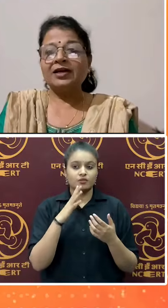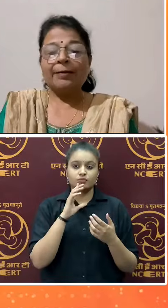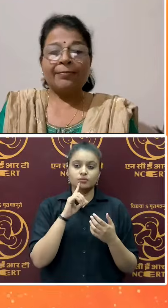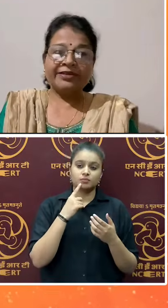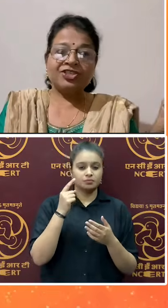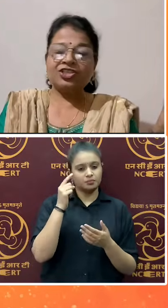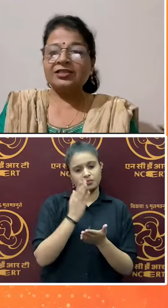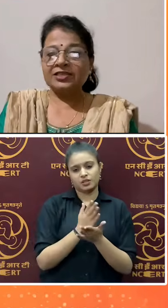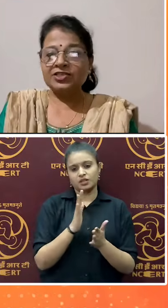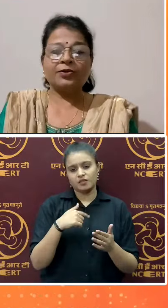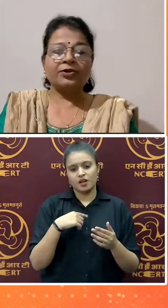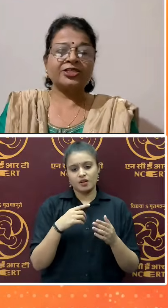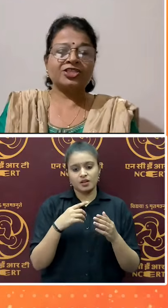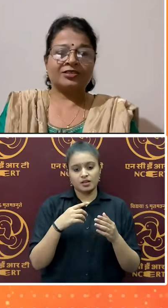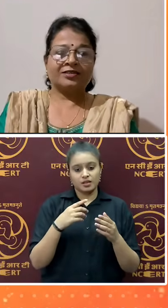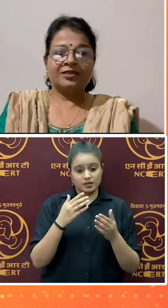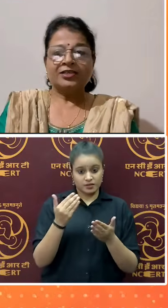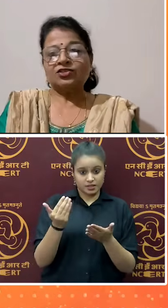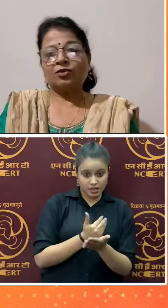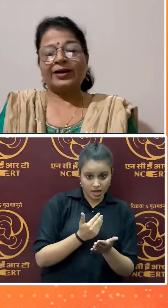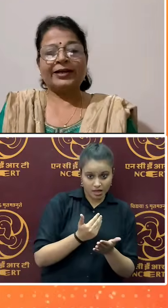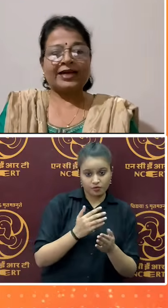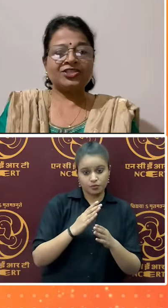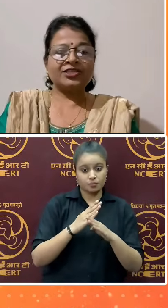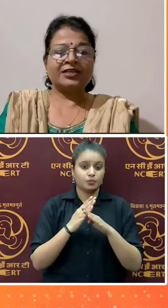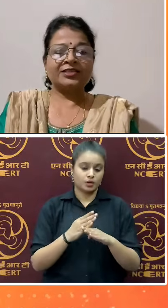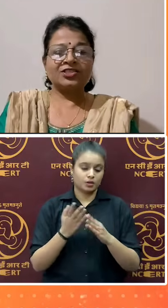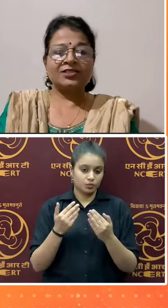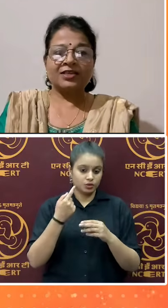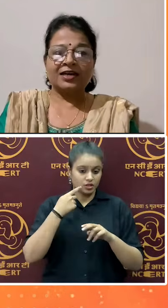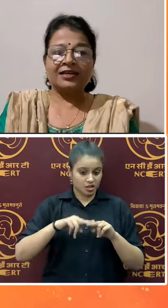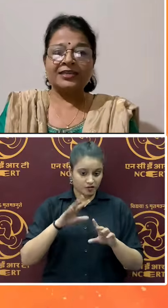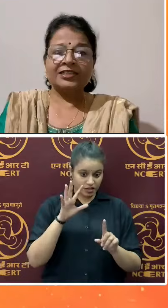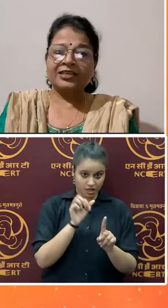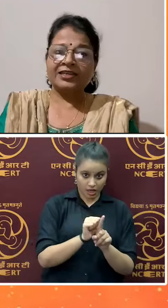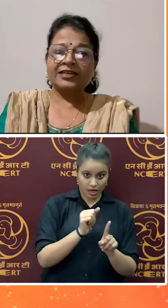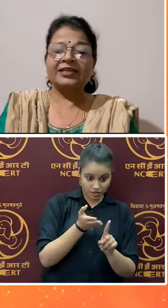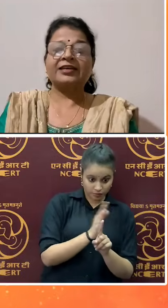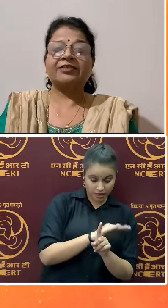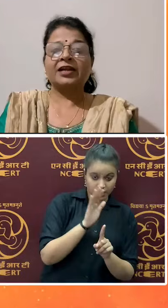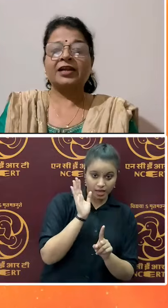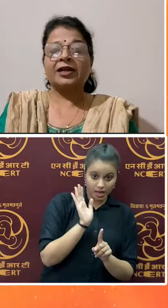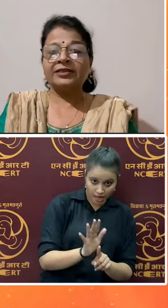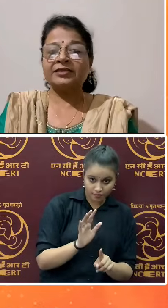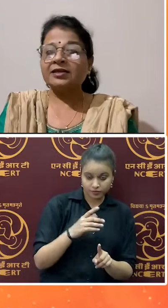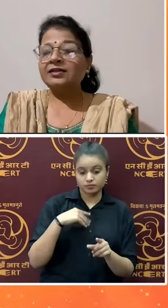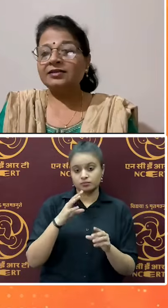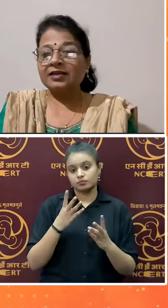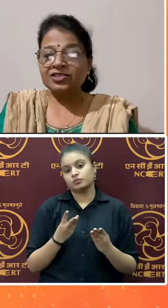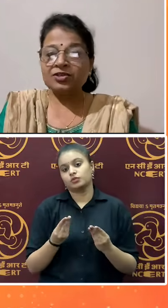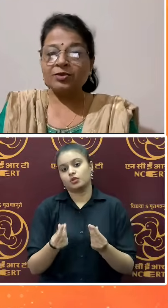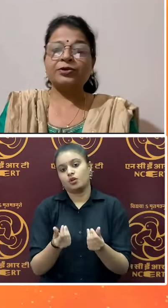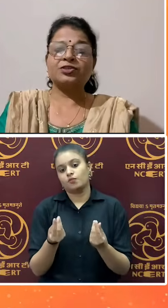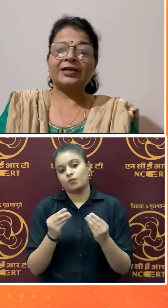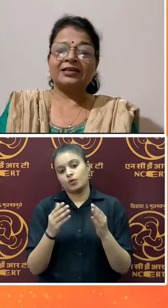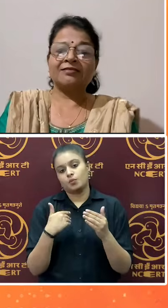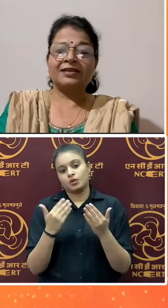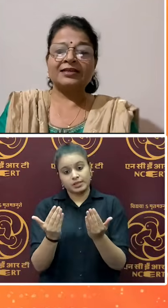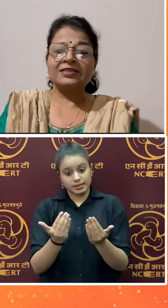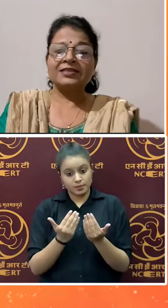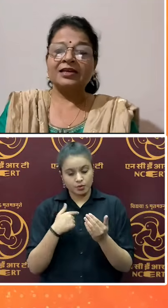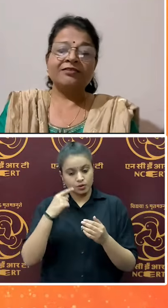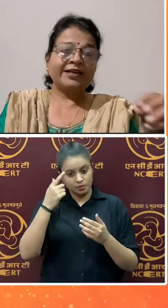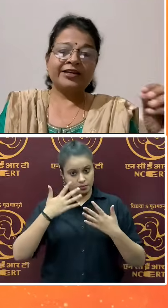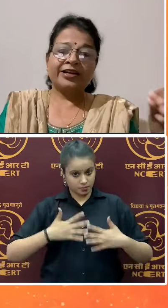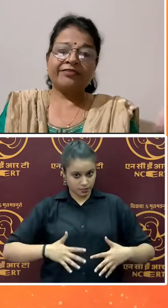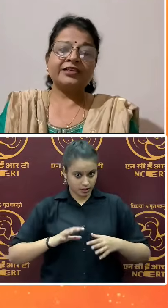believe prevention is protection. So by Yes. catching concerns early and creating environment that supports mental